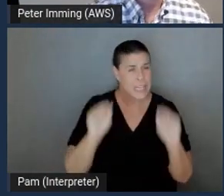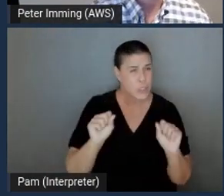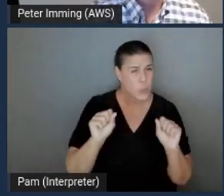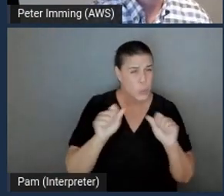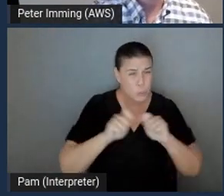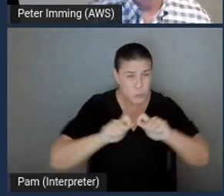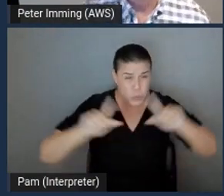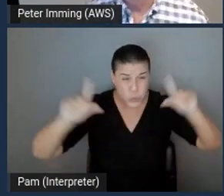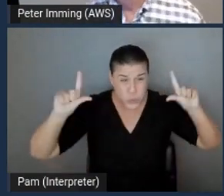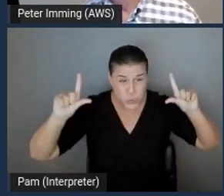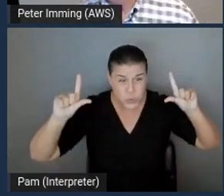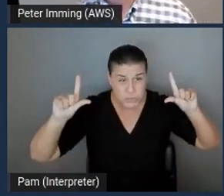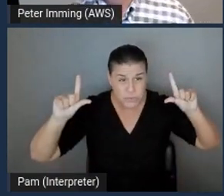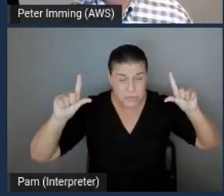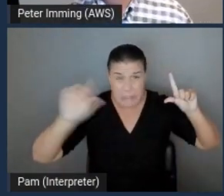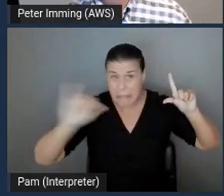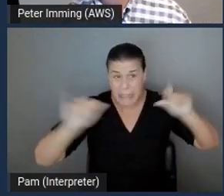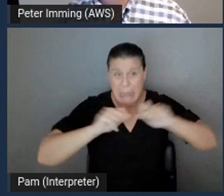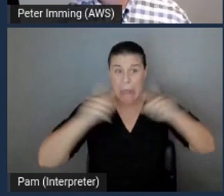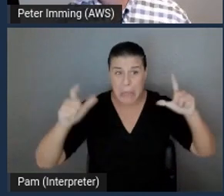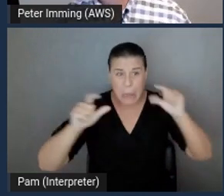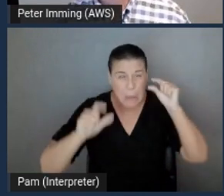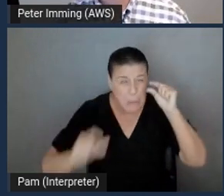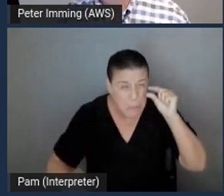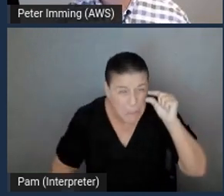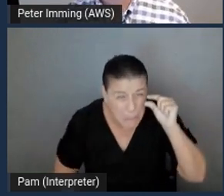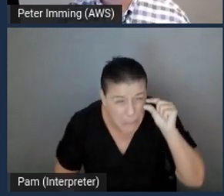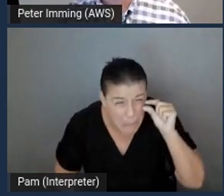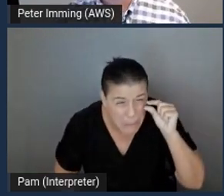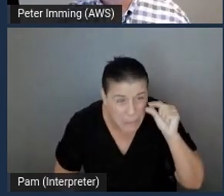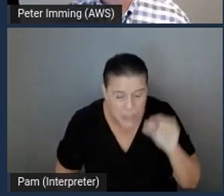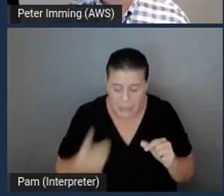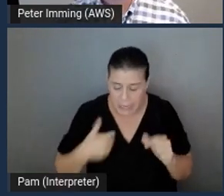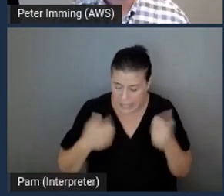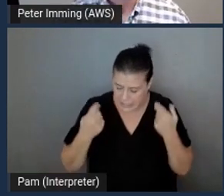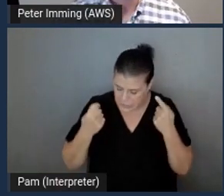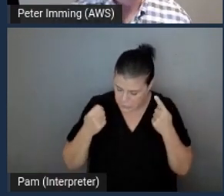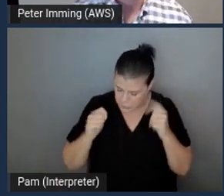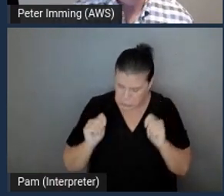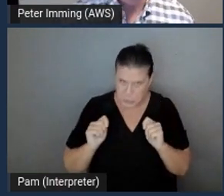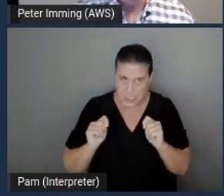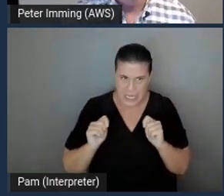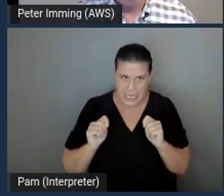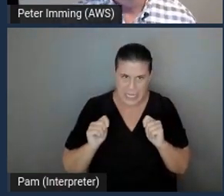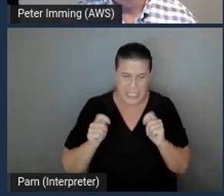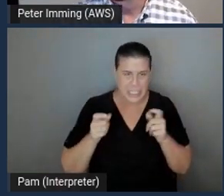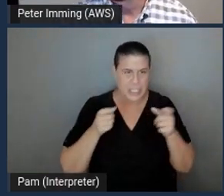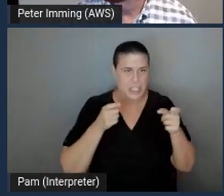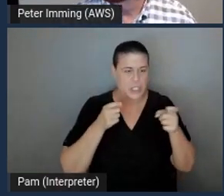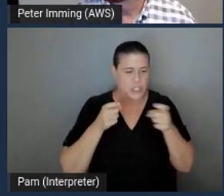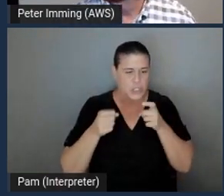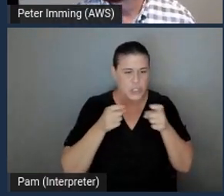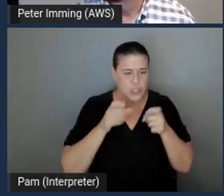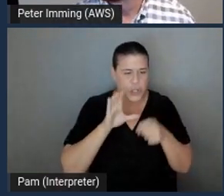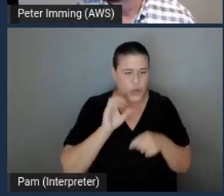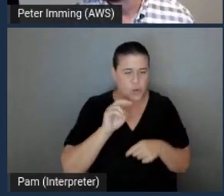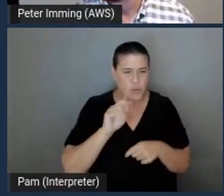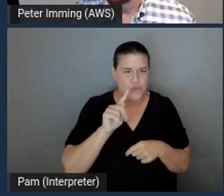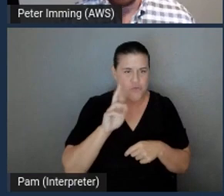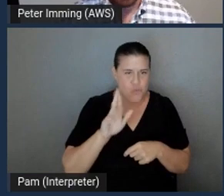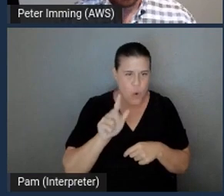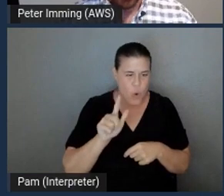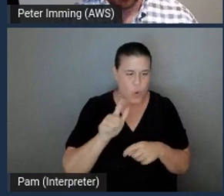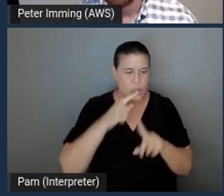that bigger, like a lot bigger? I can try. Just control and plus and all the stuff that you